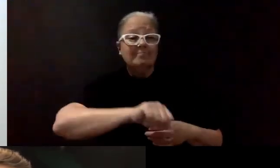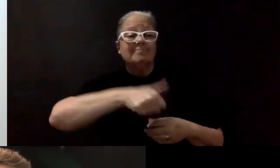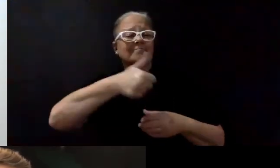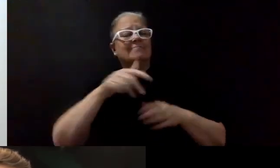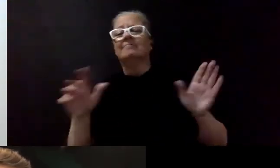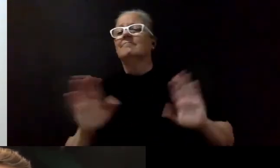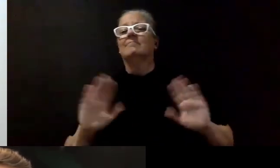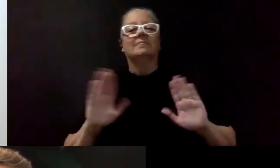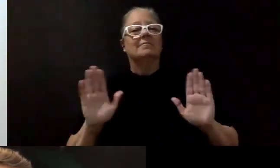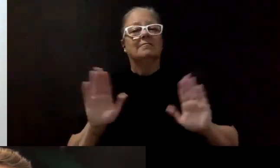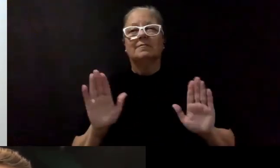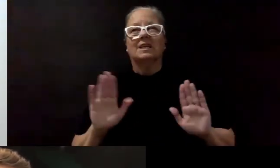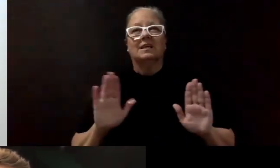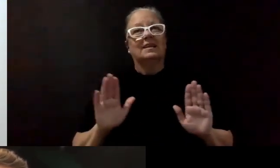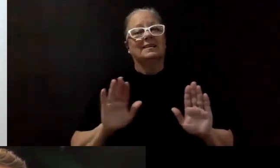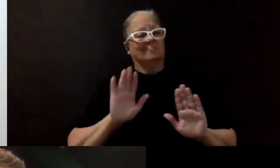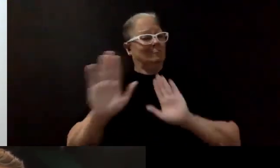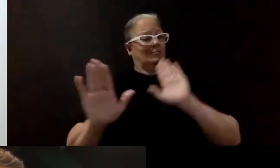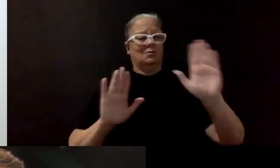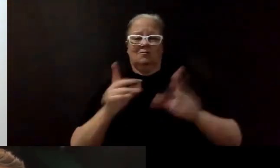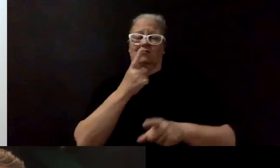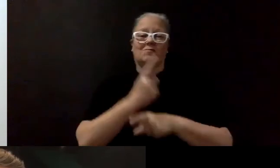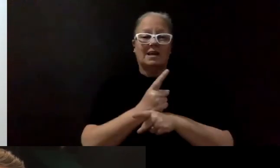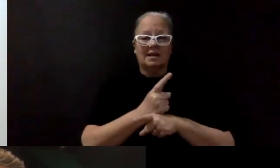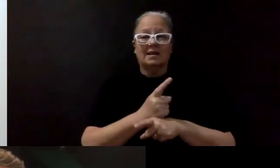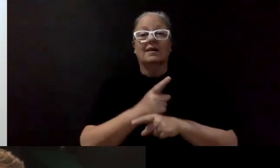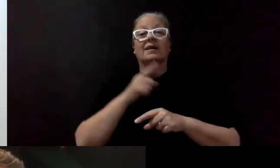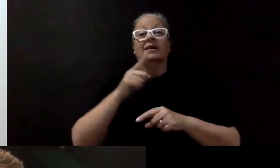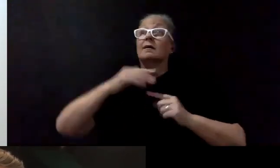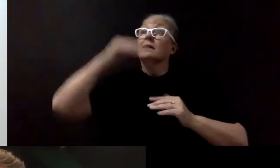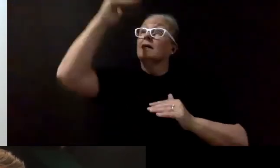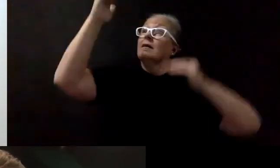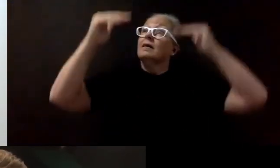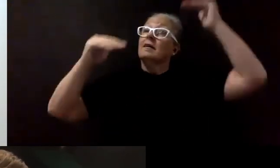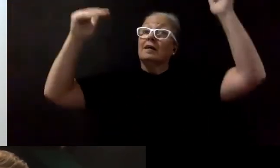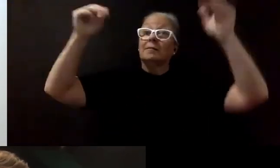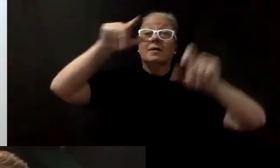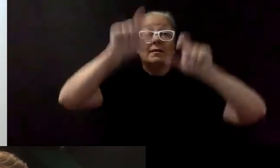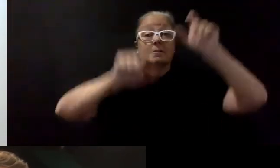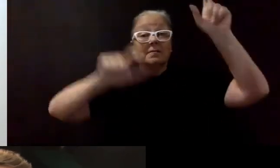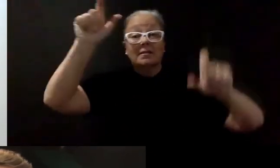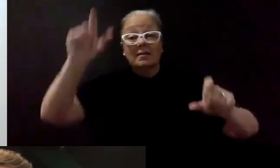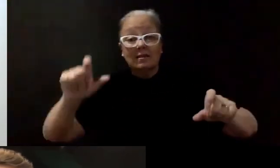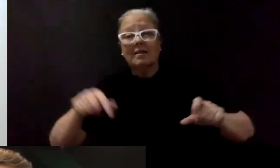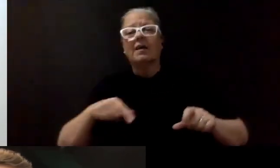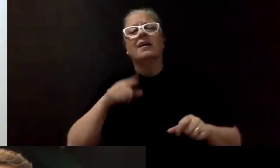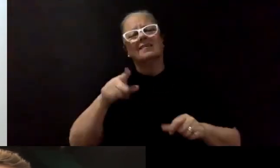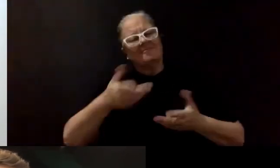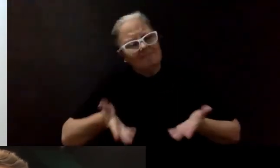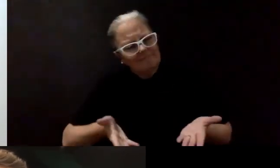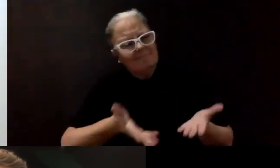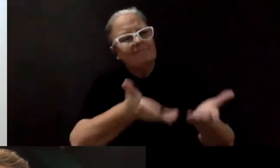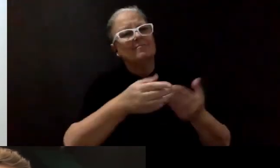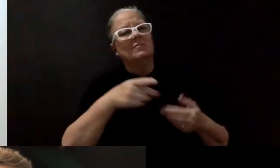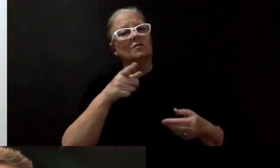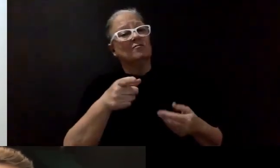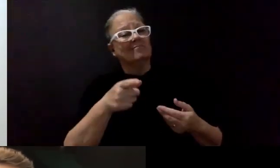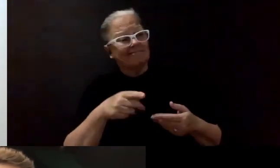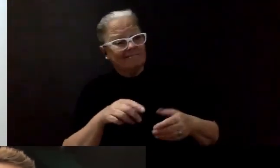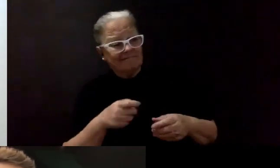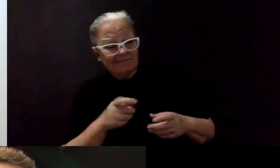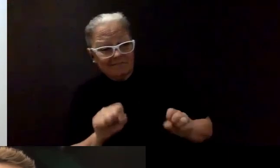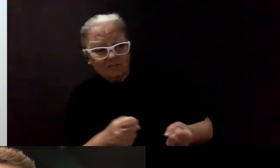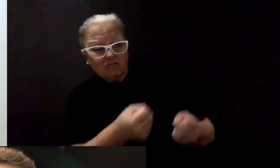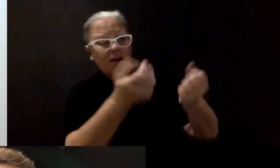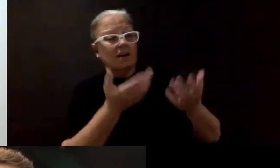that every adult will tell you that they tried different things and eventually fell into a place